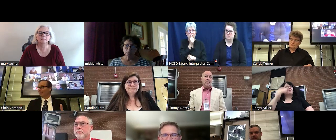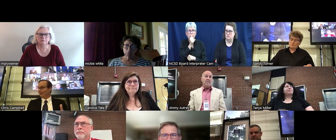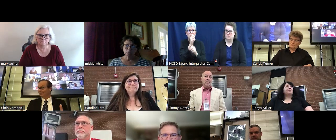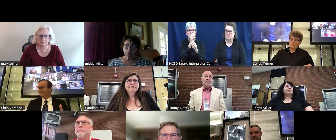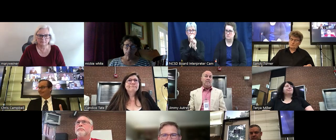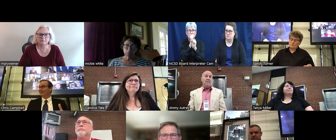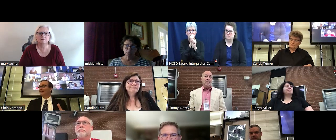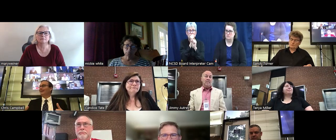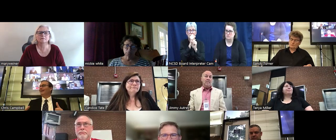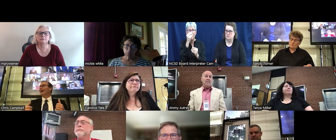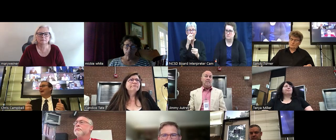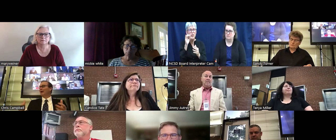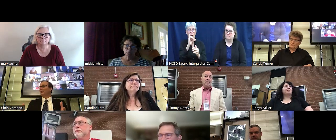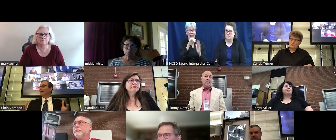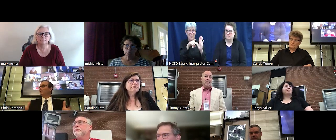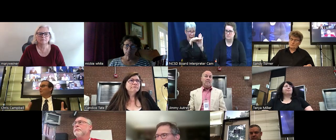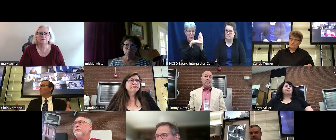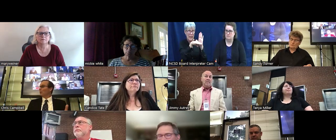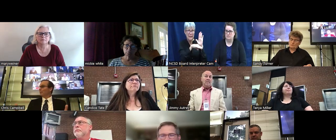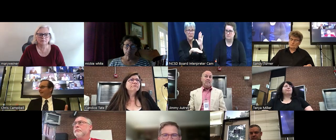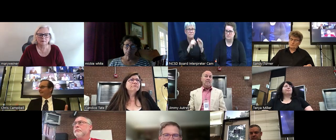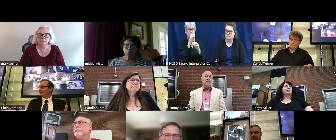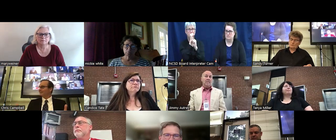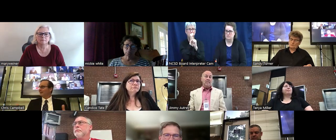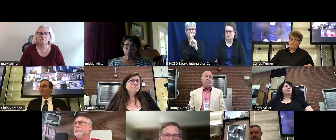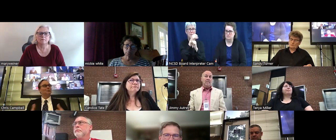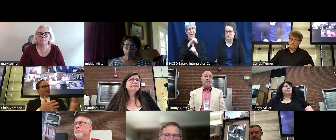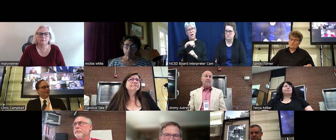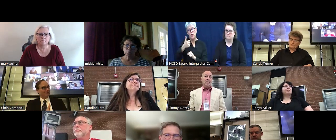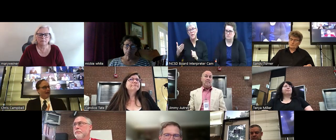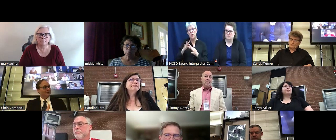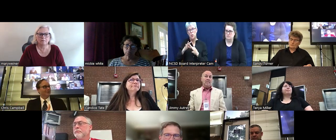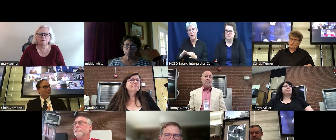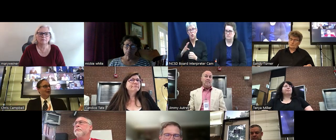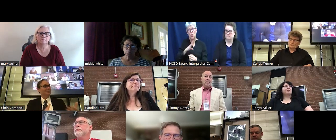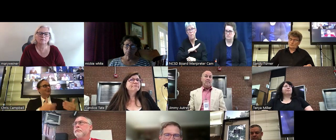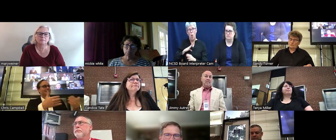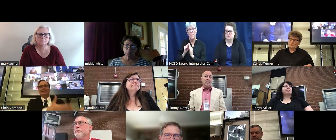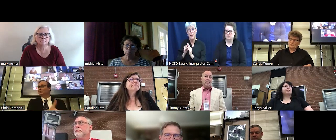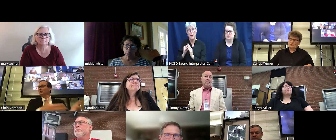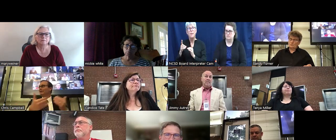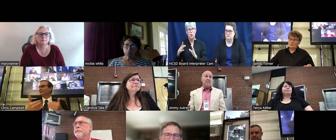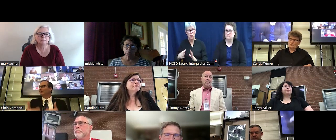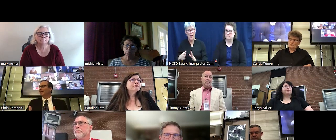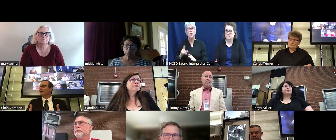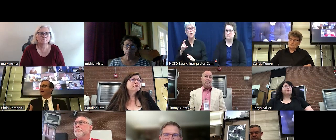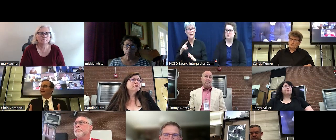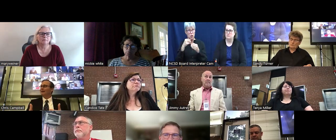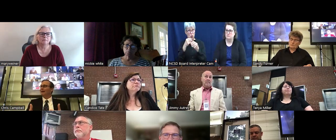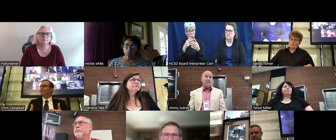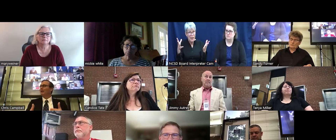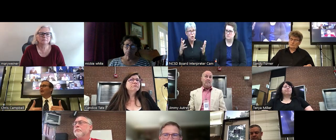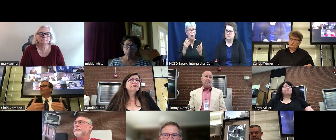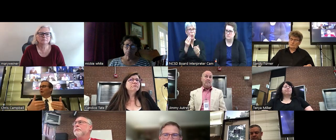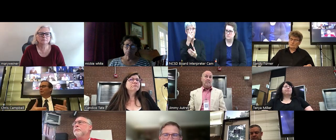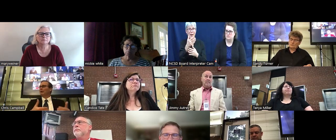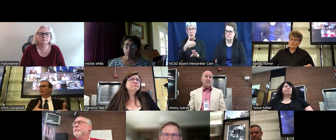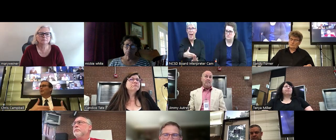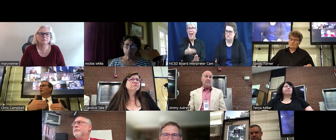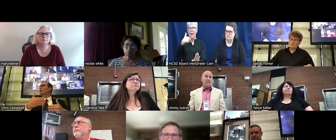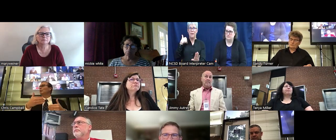personnel lists and other things for board meetings, because one of the jobs of the director is to get you information ahead of time.